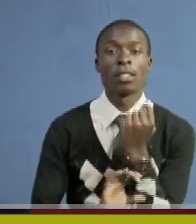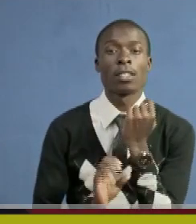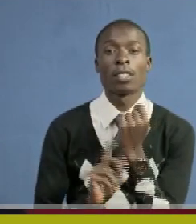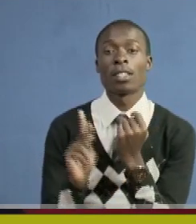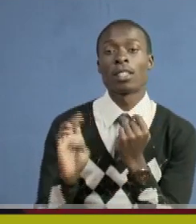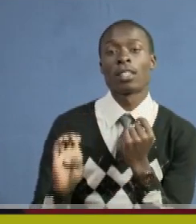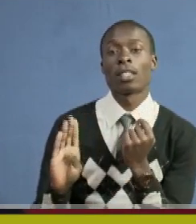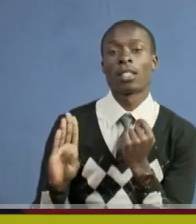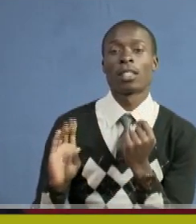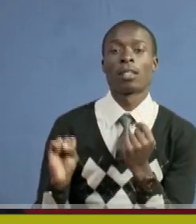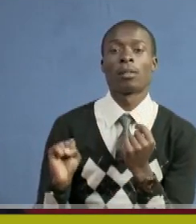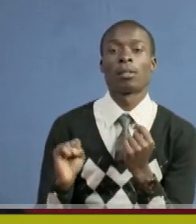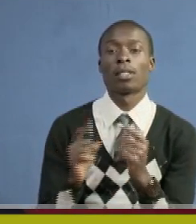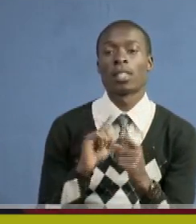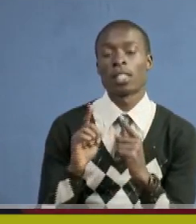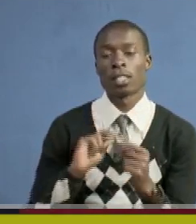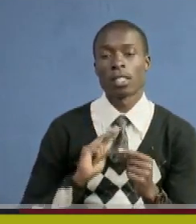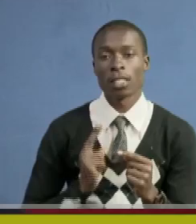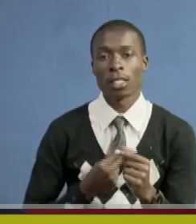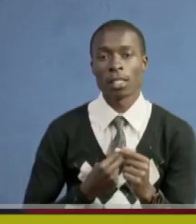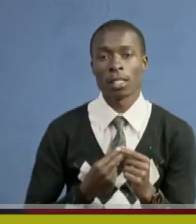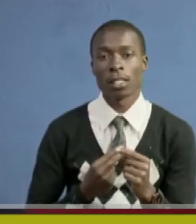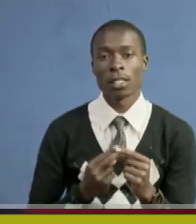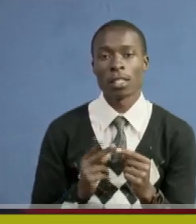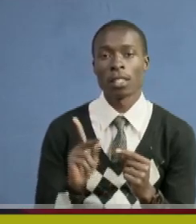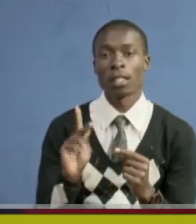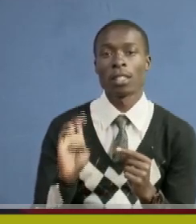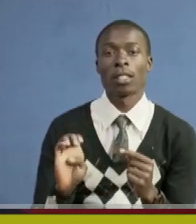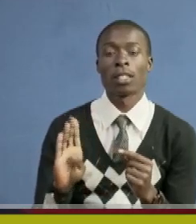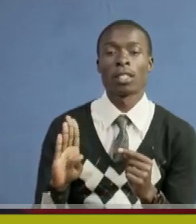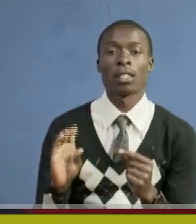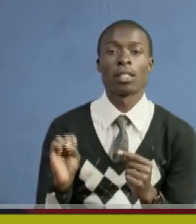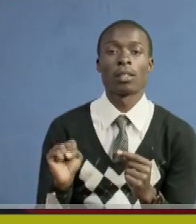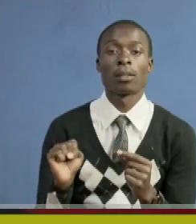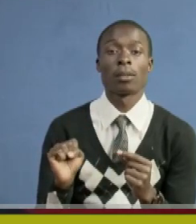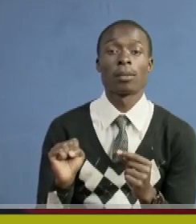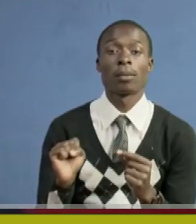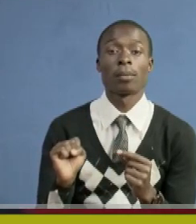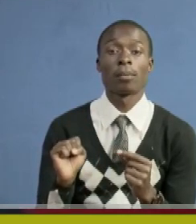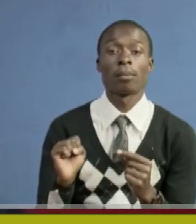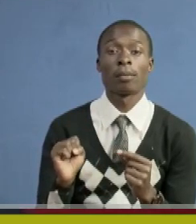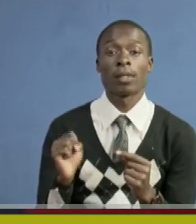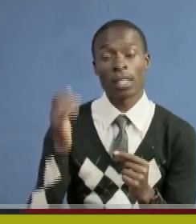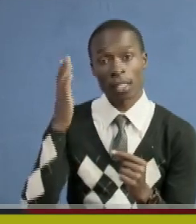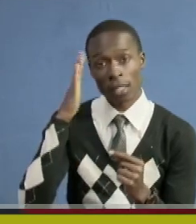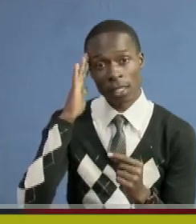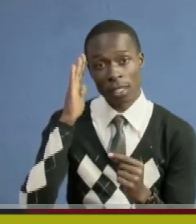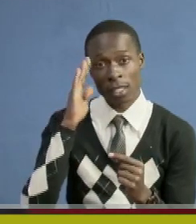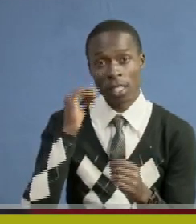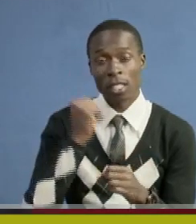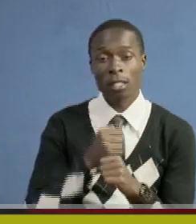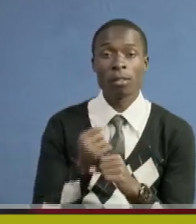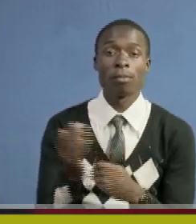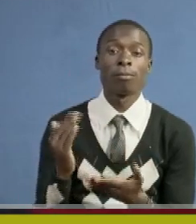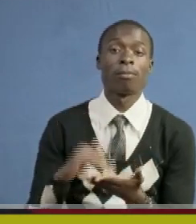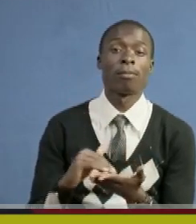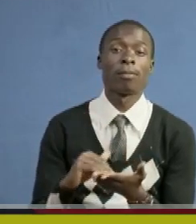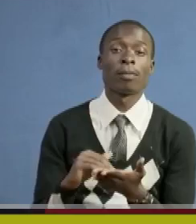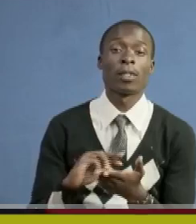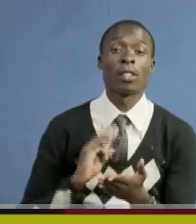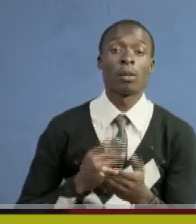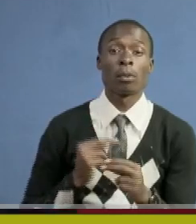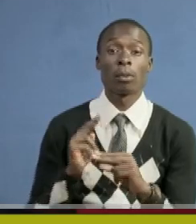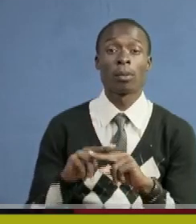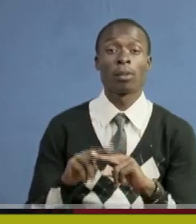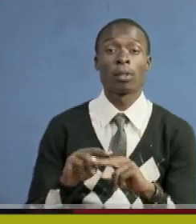tell us. They are the experts. Let them tell us. KEBS already have their results. I don't think they are going to redo this results. No, we are sitting.